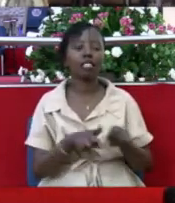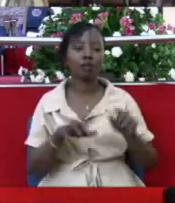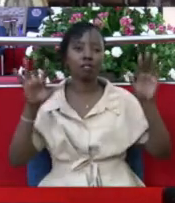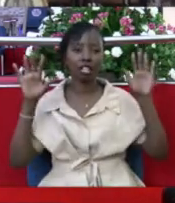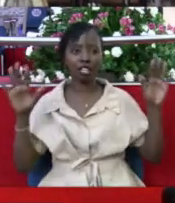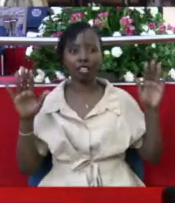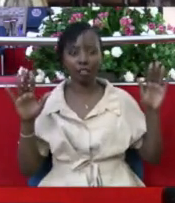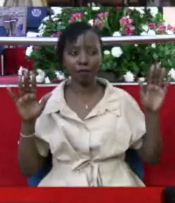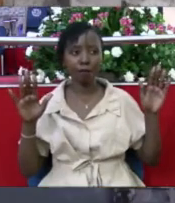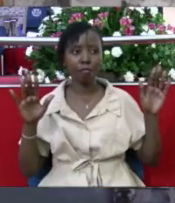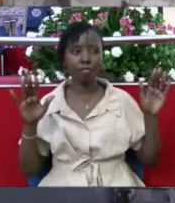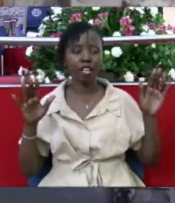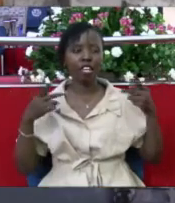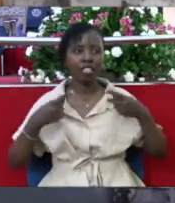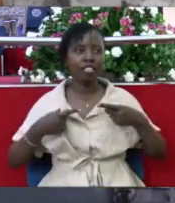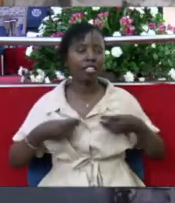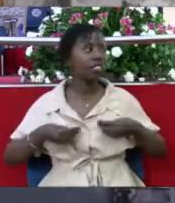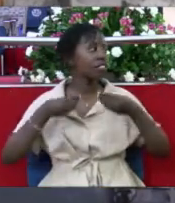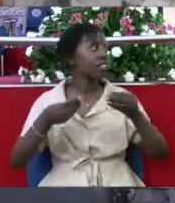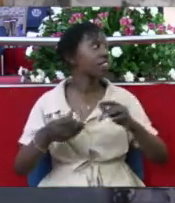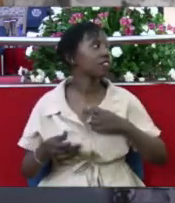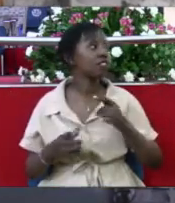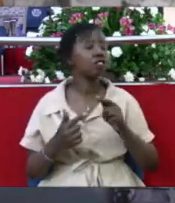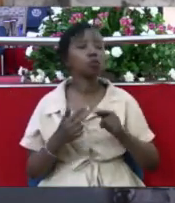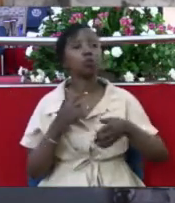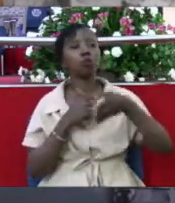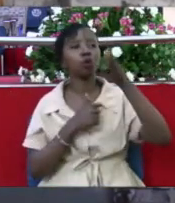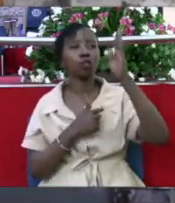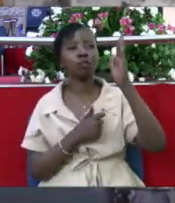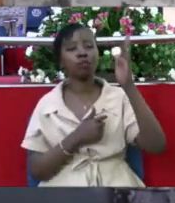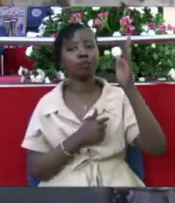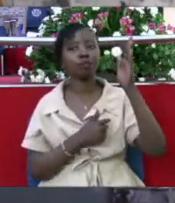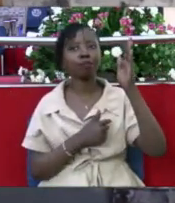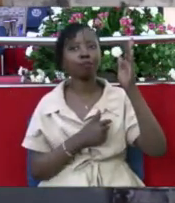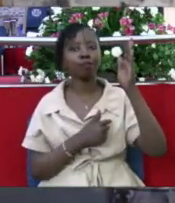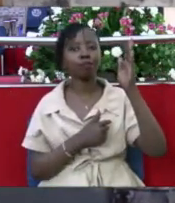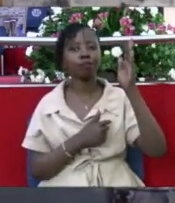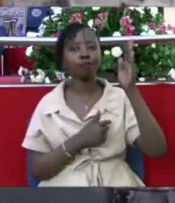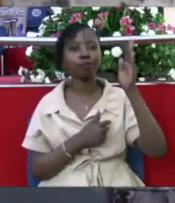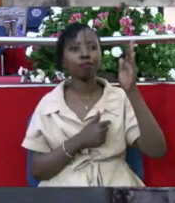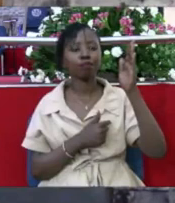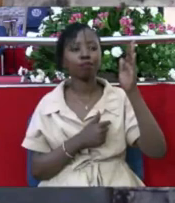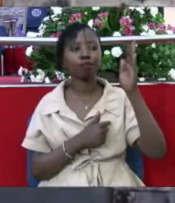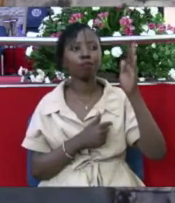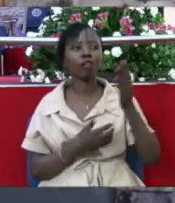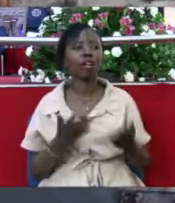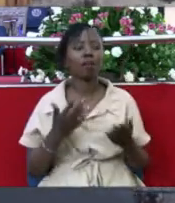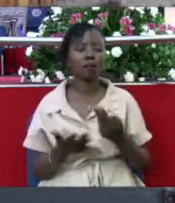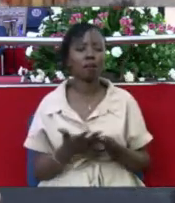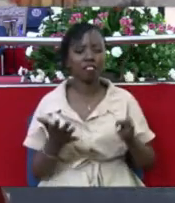God. If it's success that got you caught up, or failure,